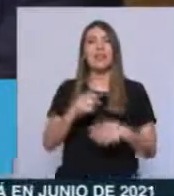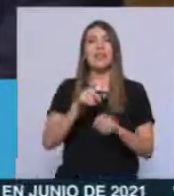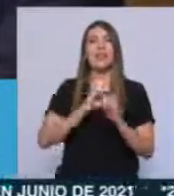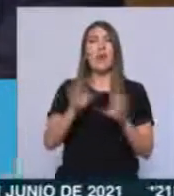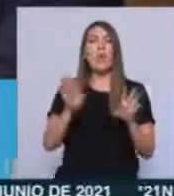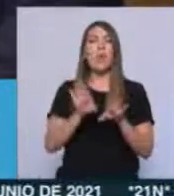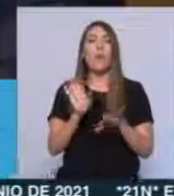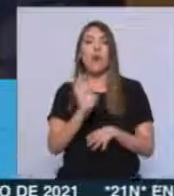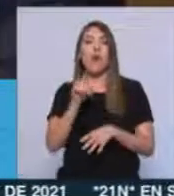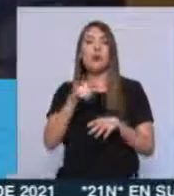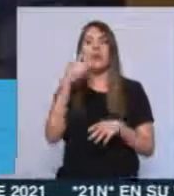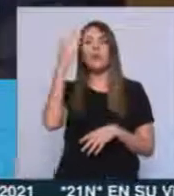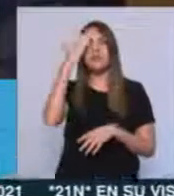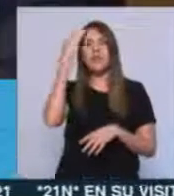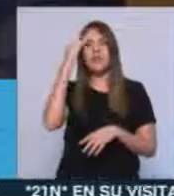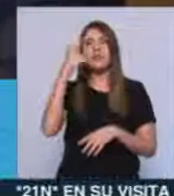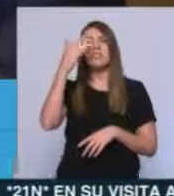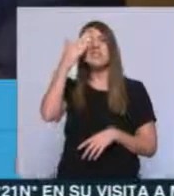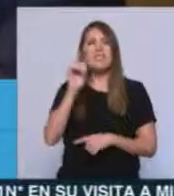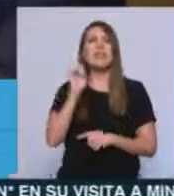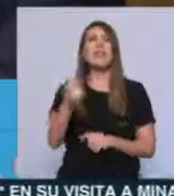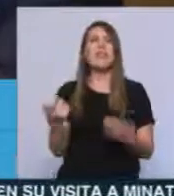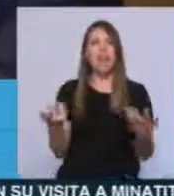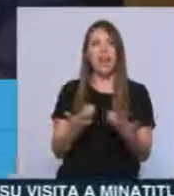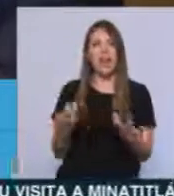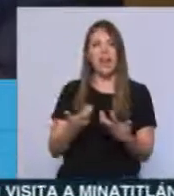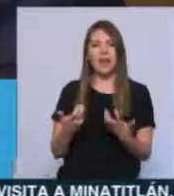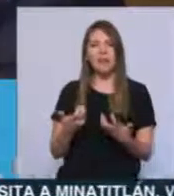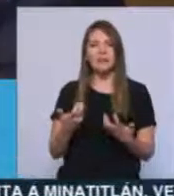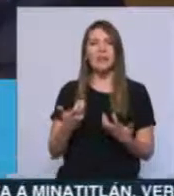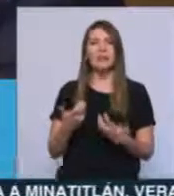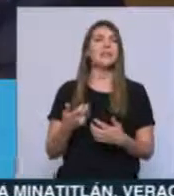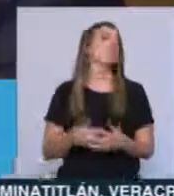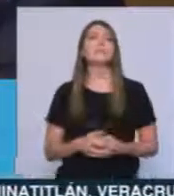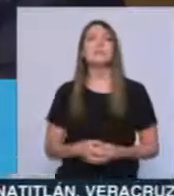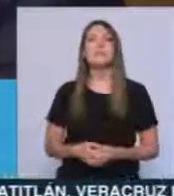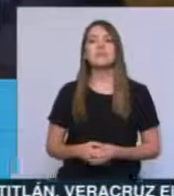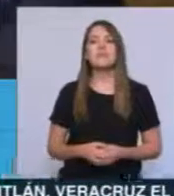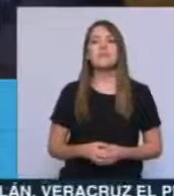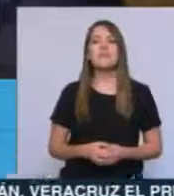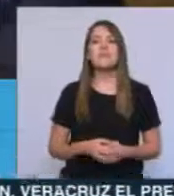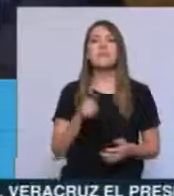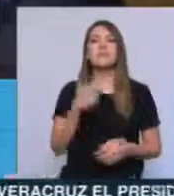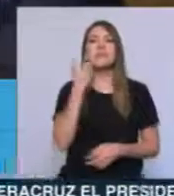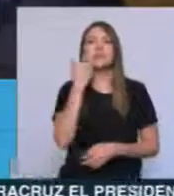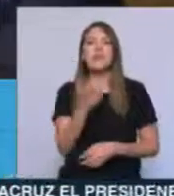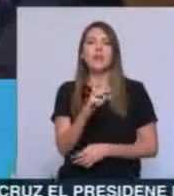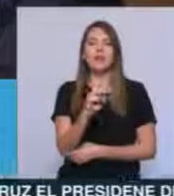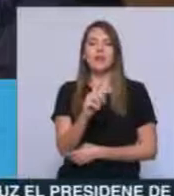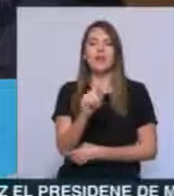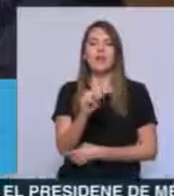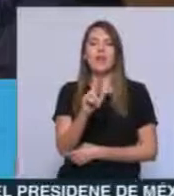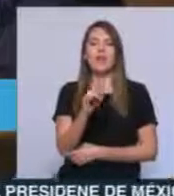they understand Rotary and they know what we do and they see our projects around the world, then they want to use